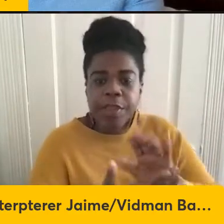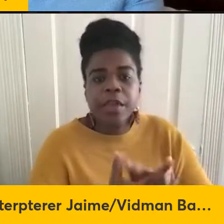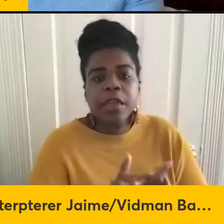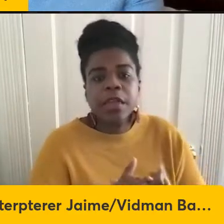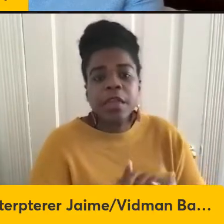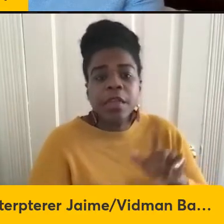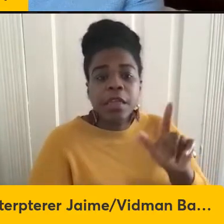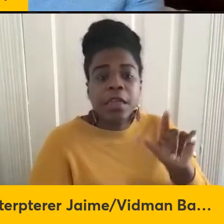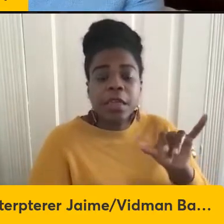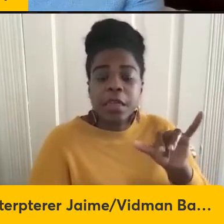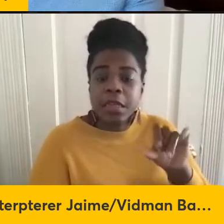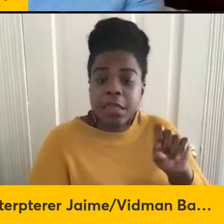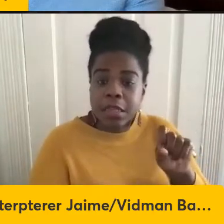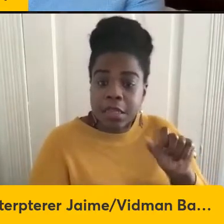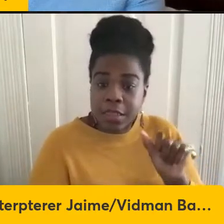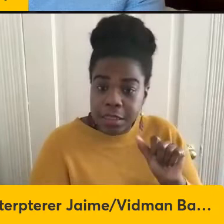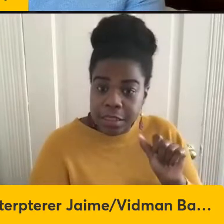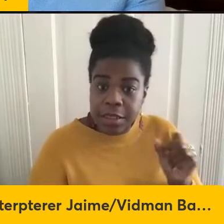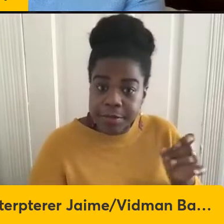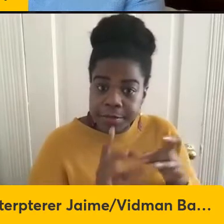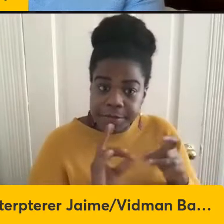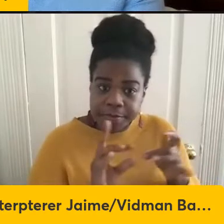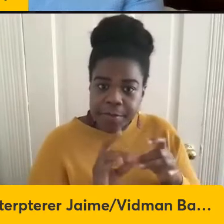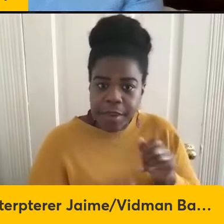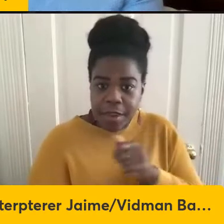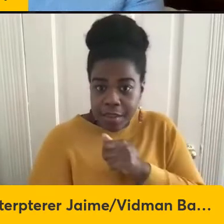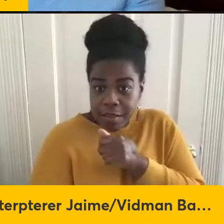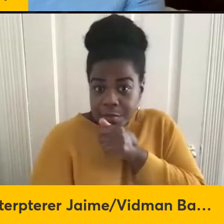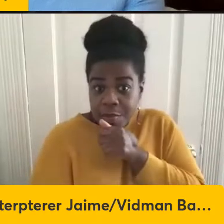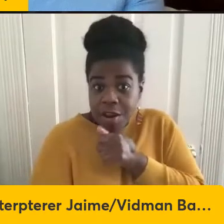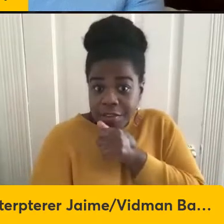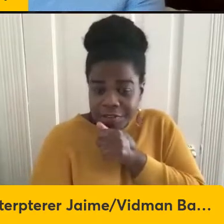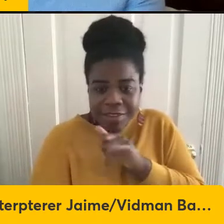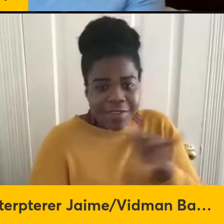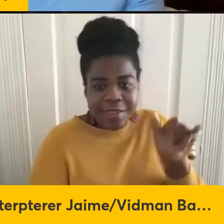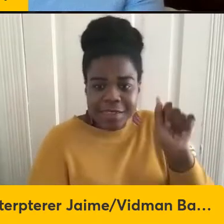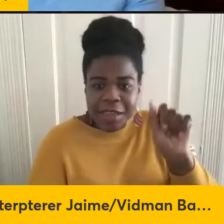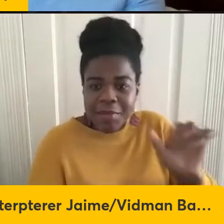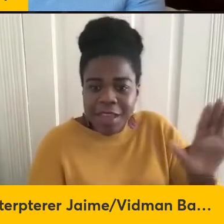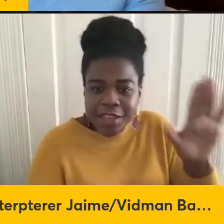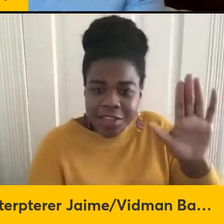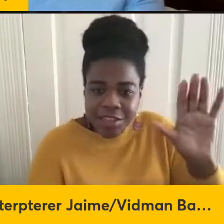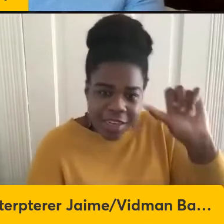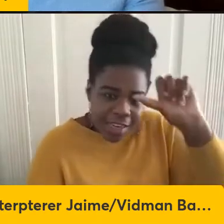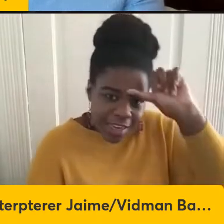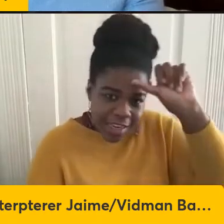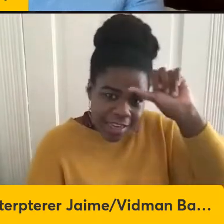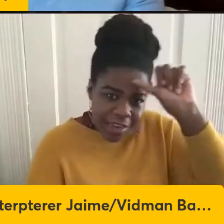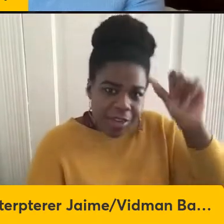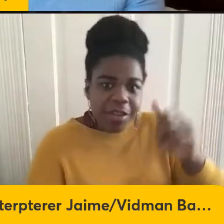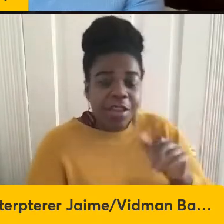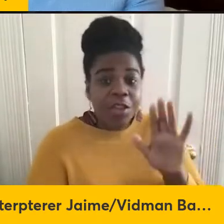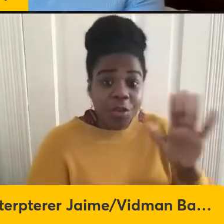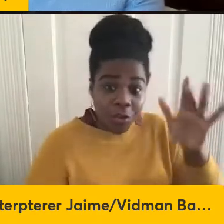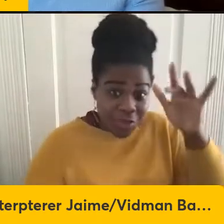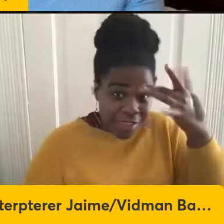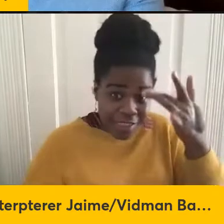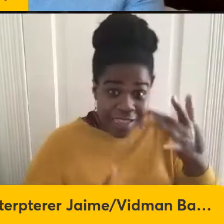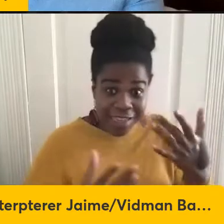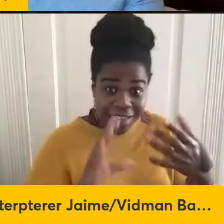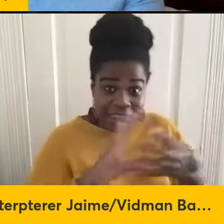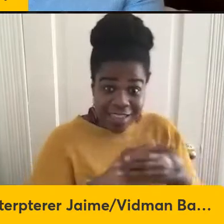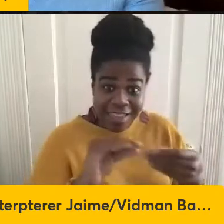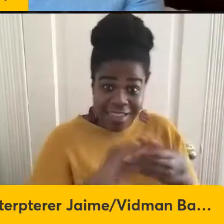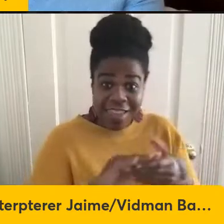Lisa had mentioned that it's a very private thing. Same with Asian communities and Indian communities. You don't talk about your illness. You don't complain